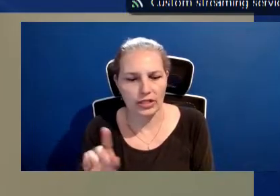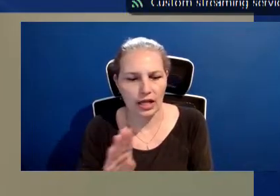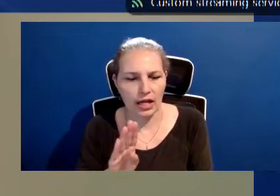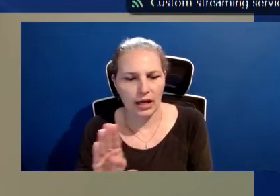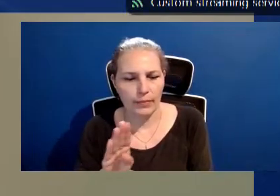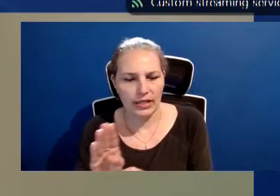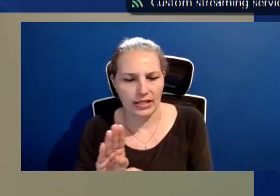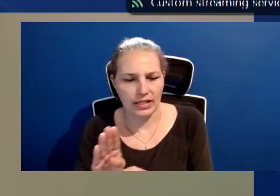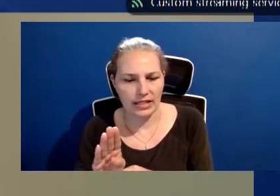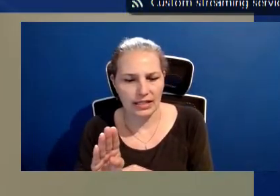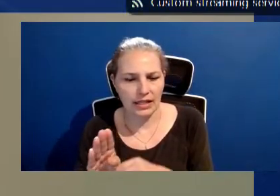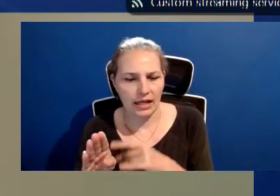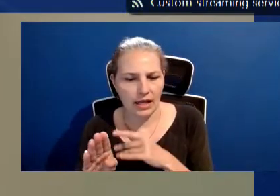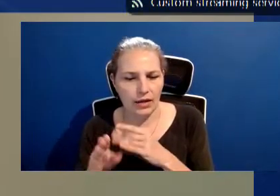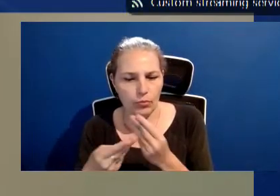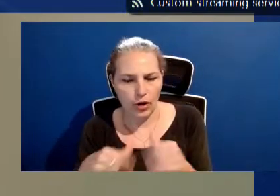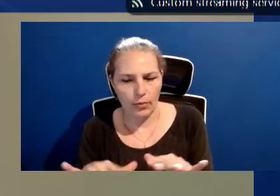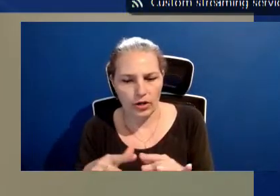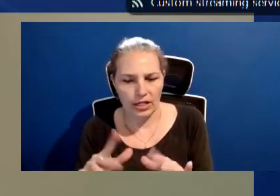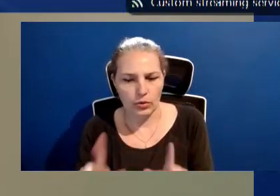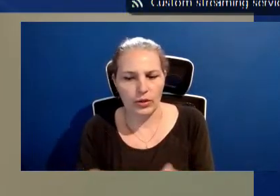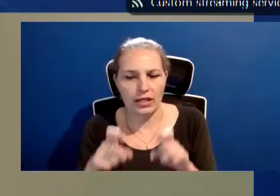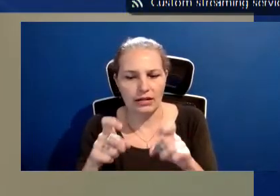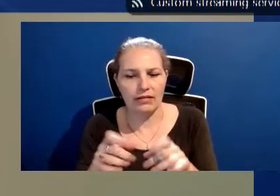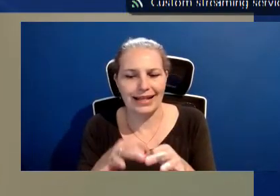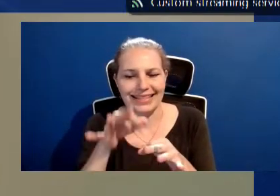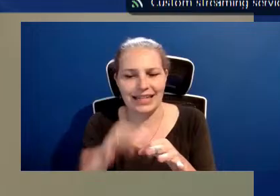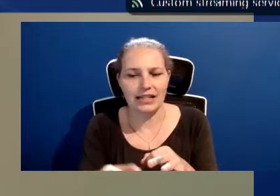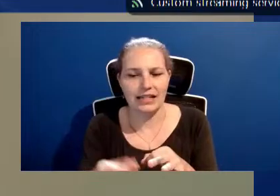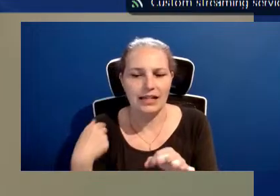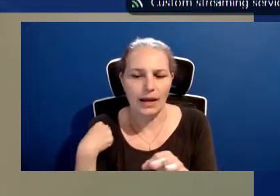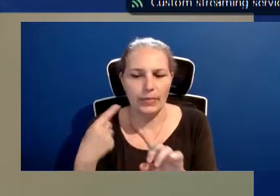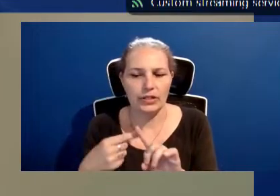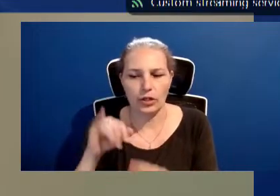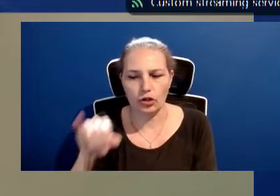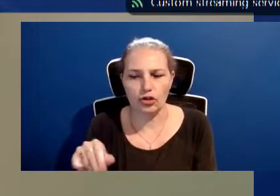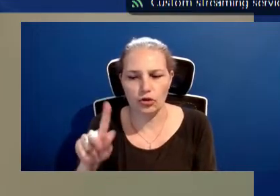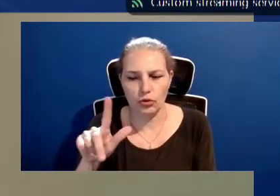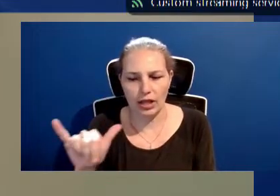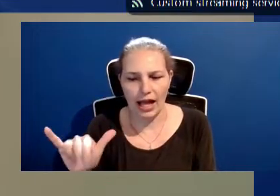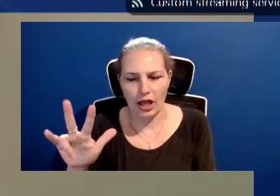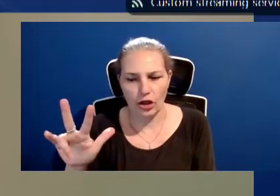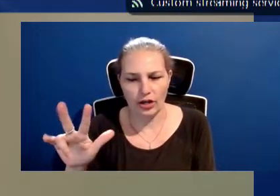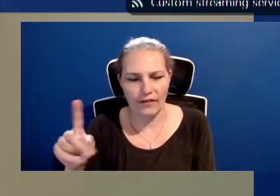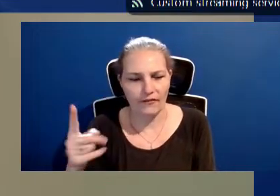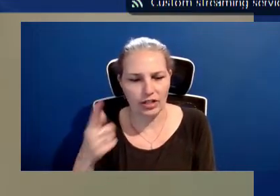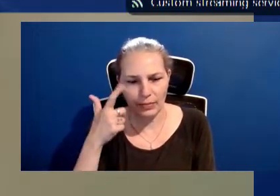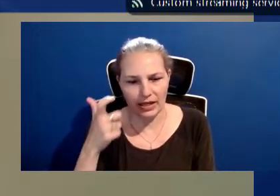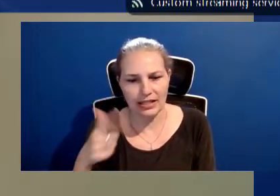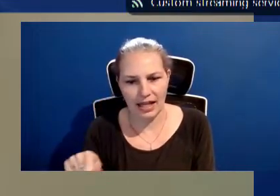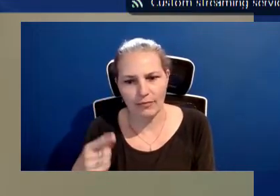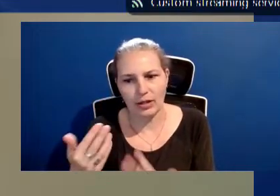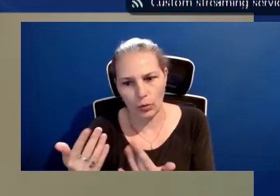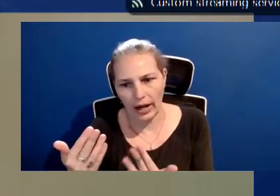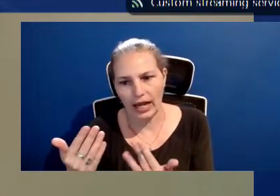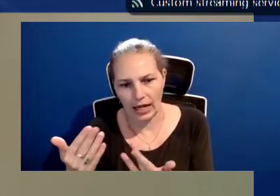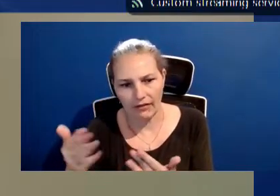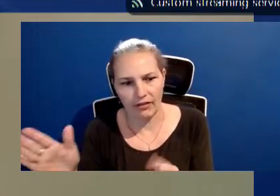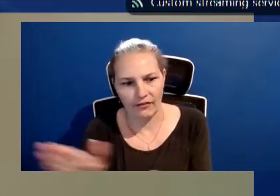July 31st to complete the work because most of them had been in limbo for the entire month of